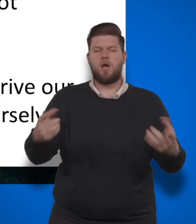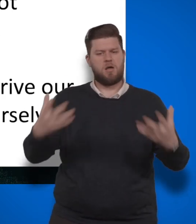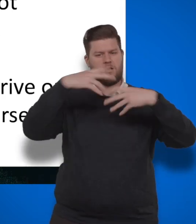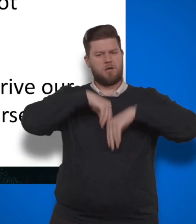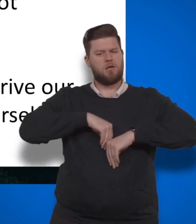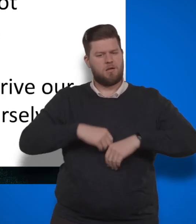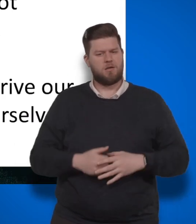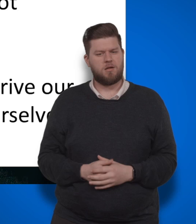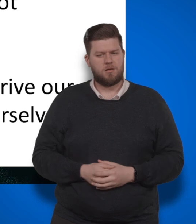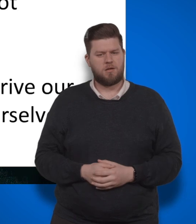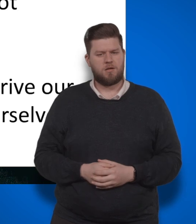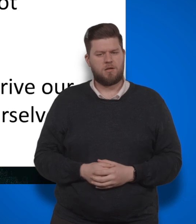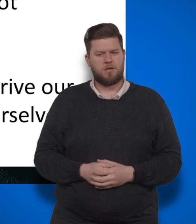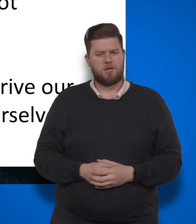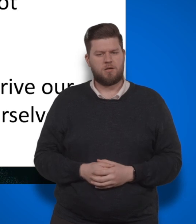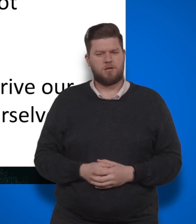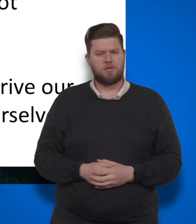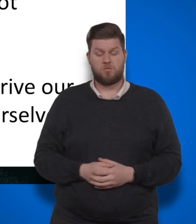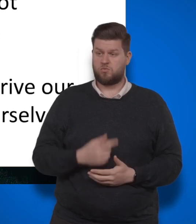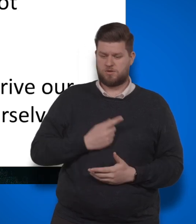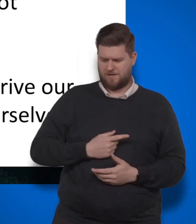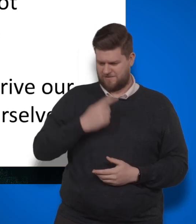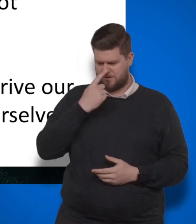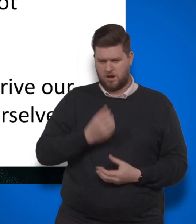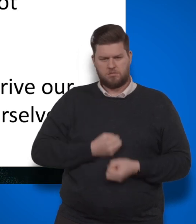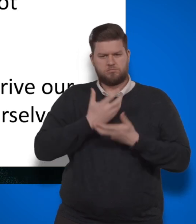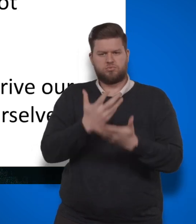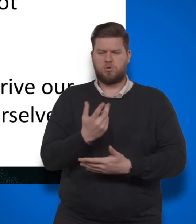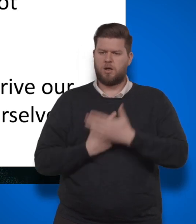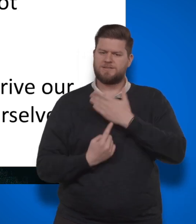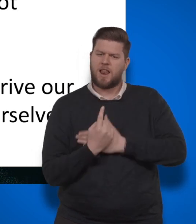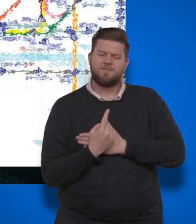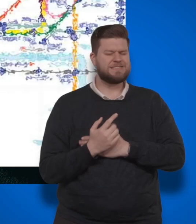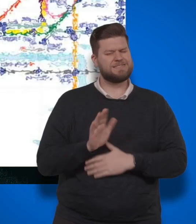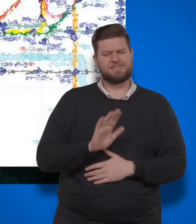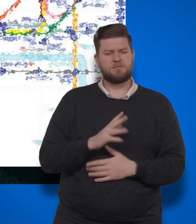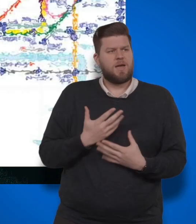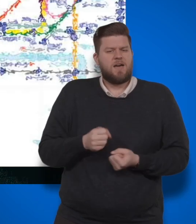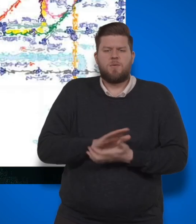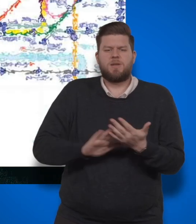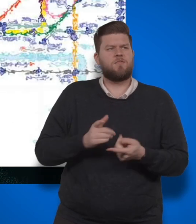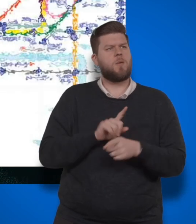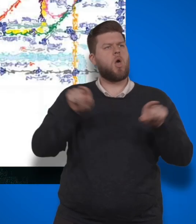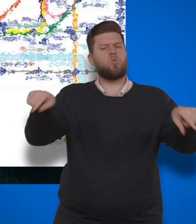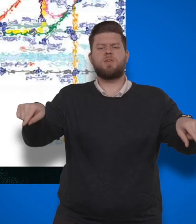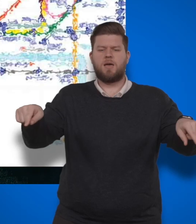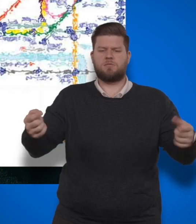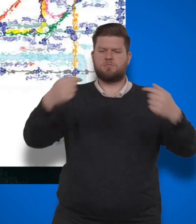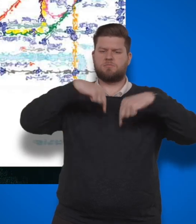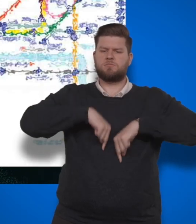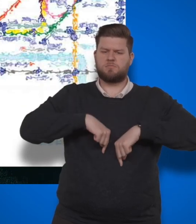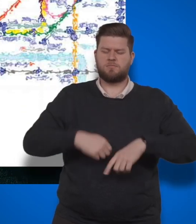We're not self-explanatory. We are derivative. We derive our meaning from outside ourselves. And here's a kind of analogy. Suppose